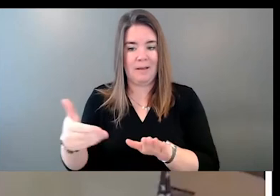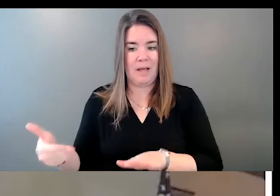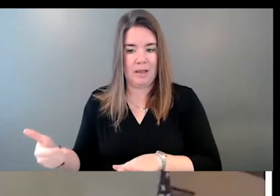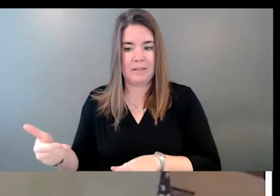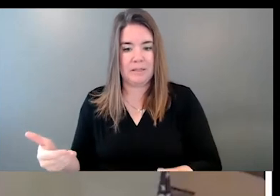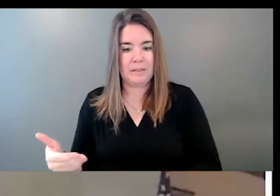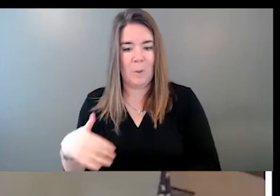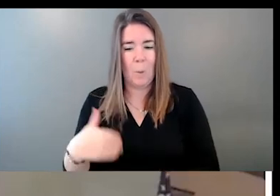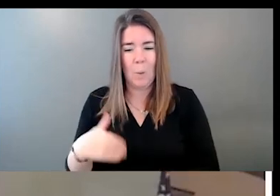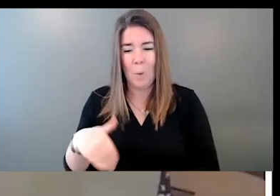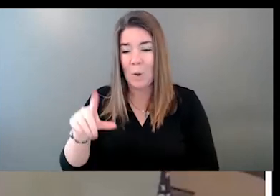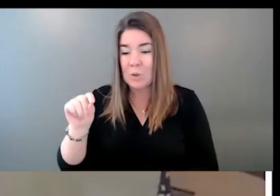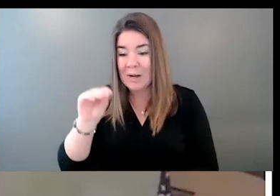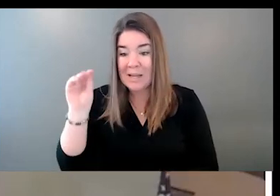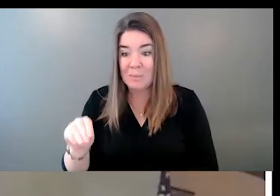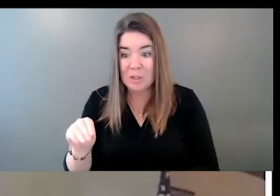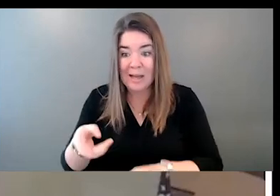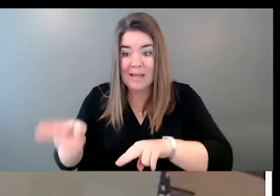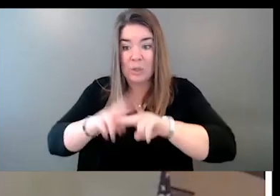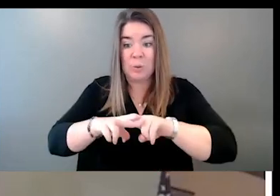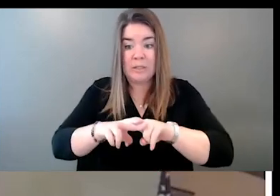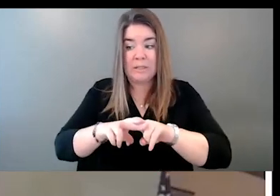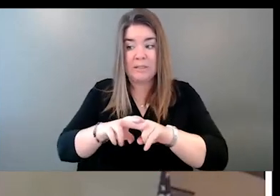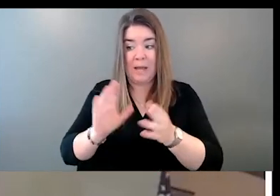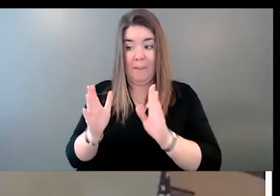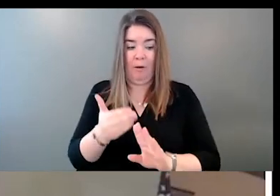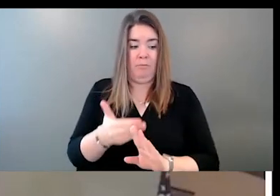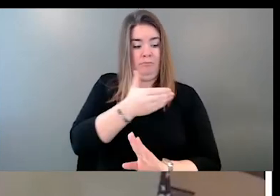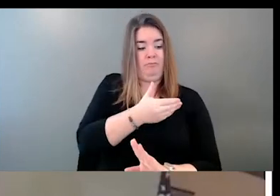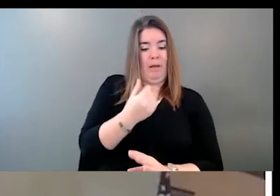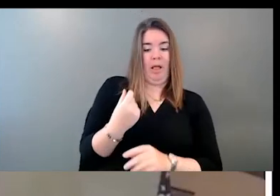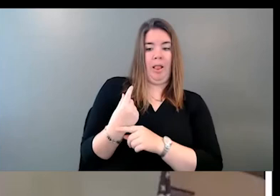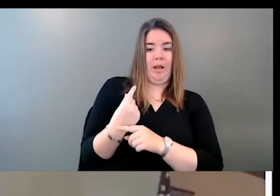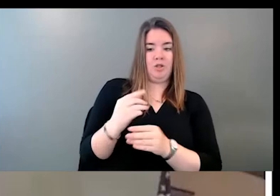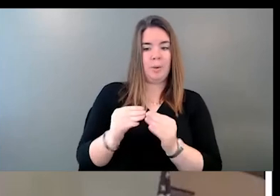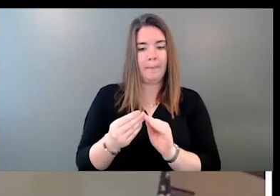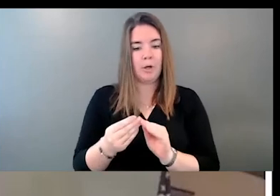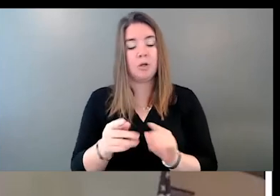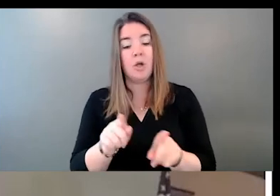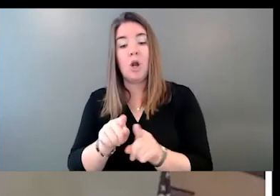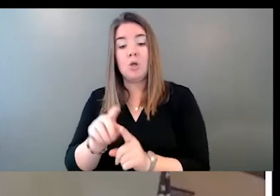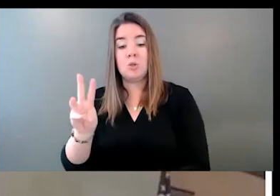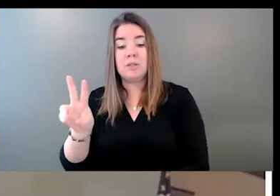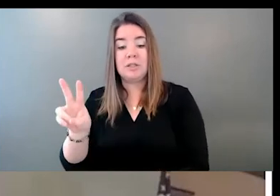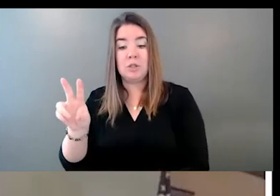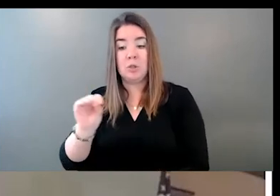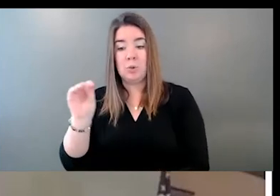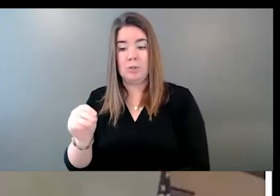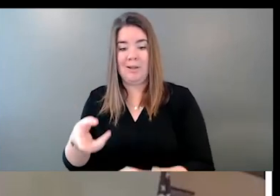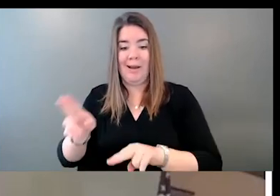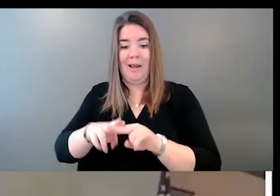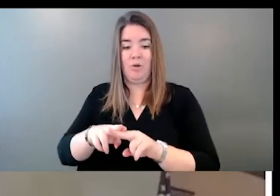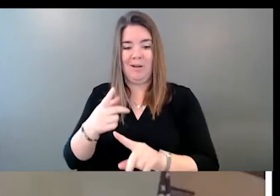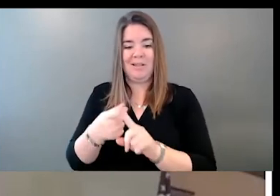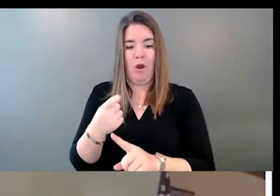is a 20% increase over last year's numbers and a 62% increase over the numbers from 2 years